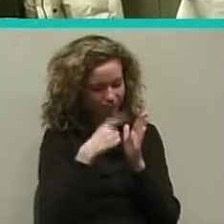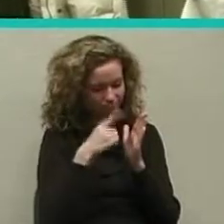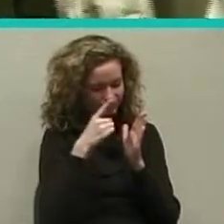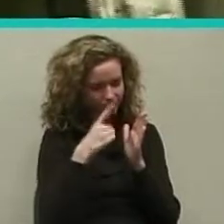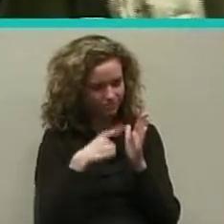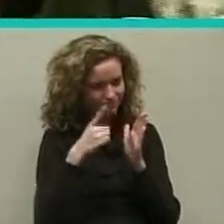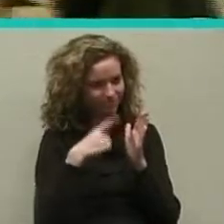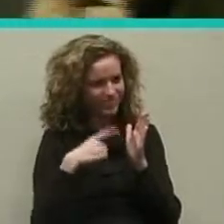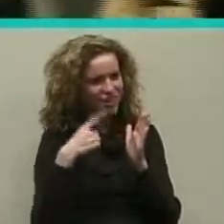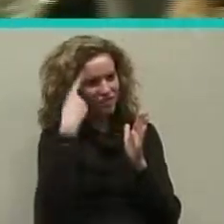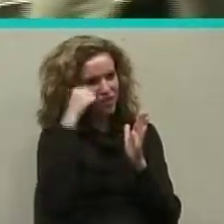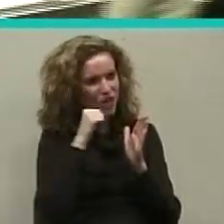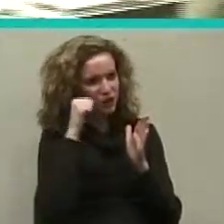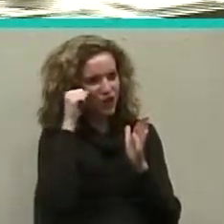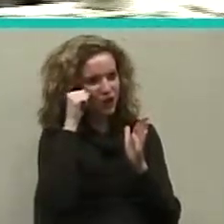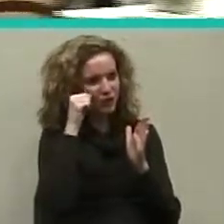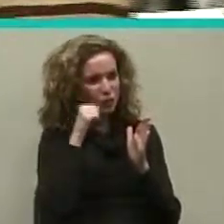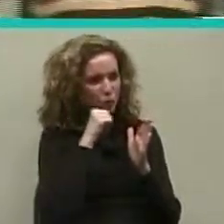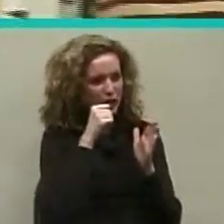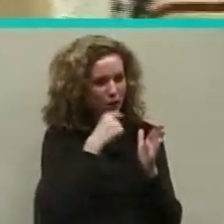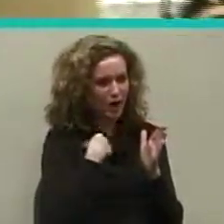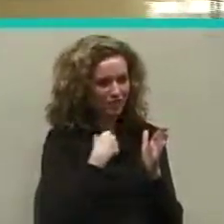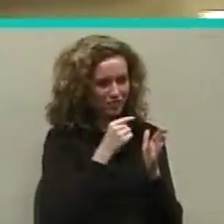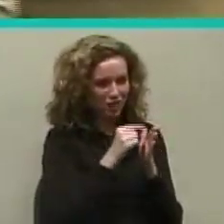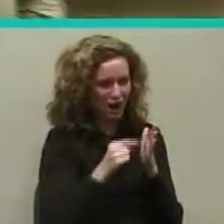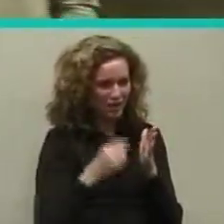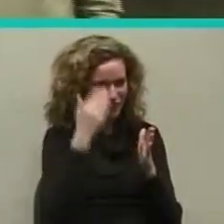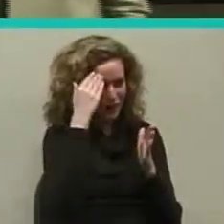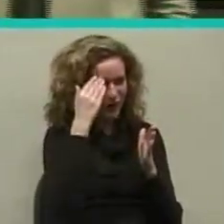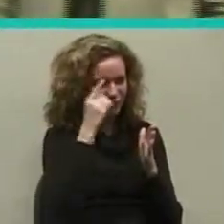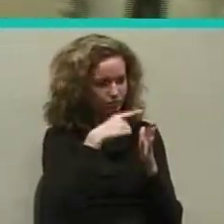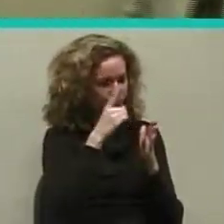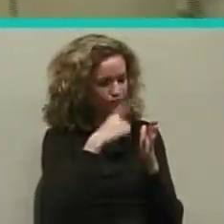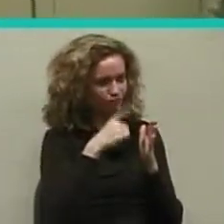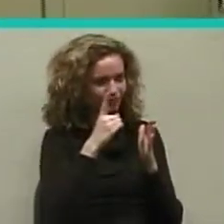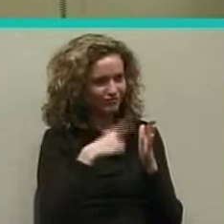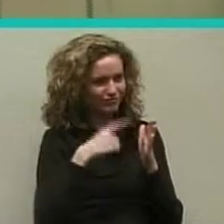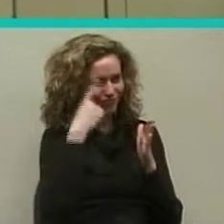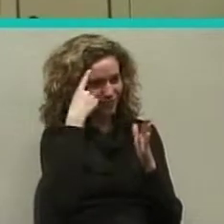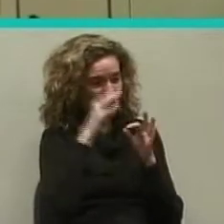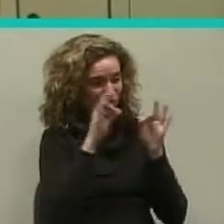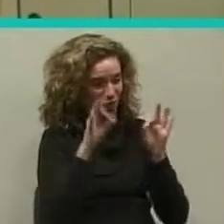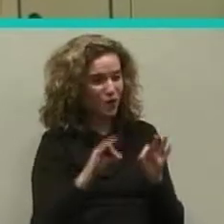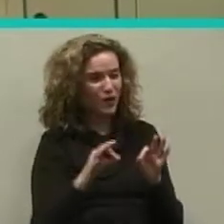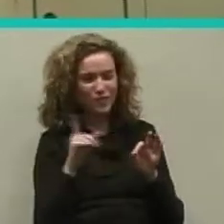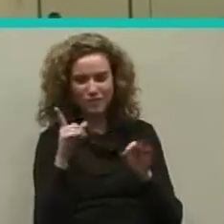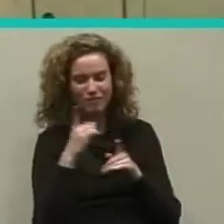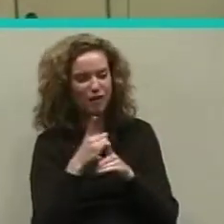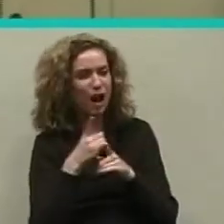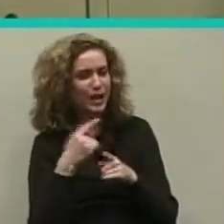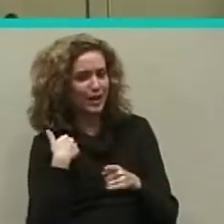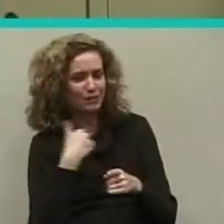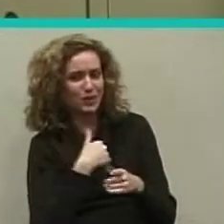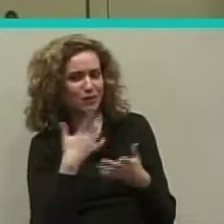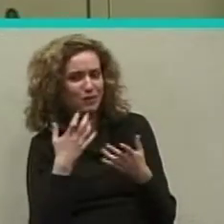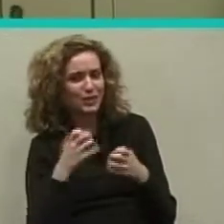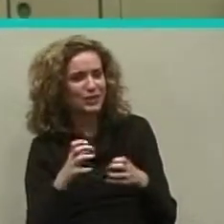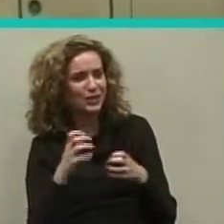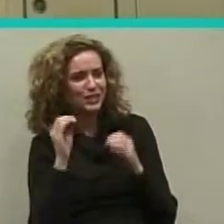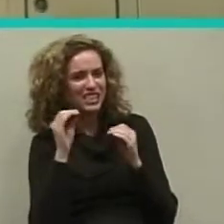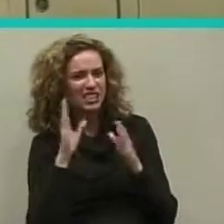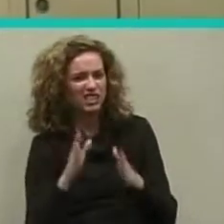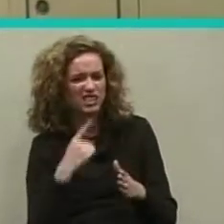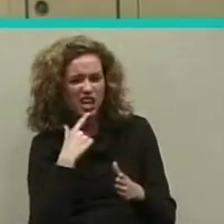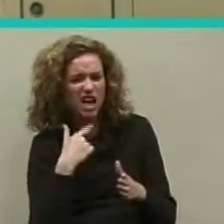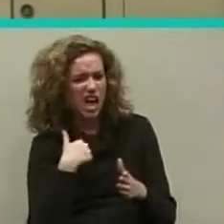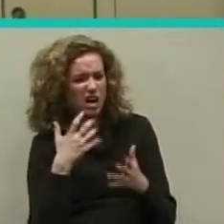yeah, we don't want to write it. That takes too much work. Right? We'll hear teachers say that. I'm trying to do all that writing. Right? You look